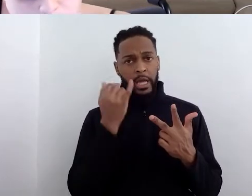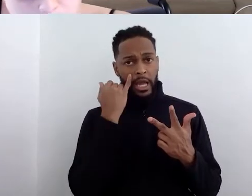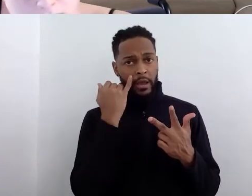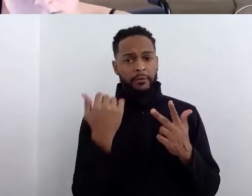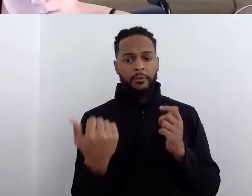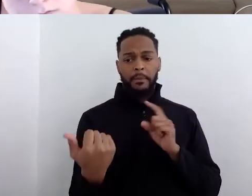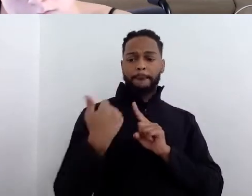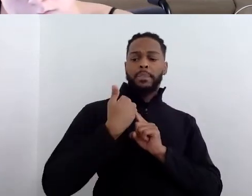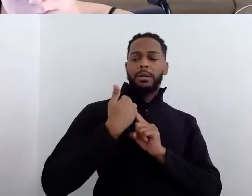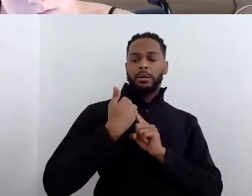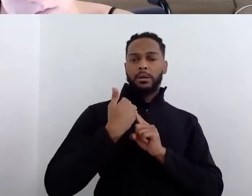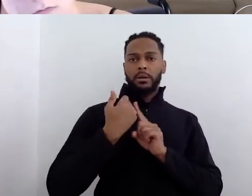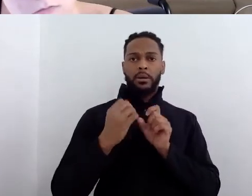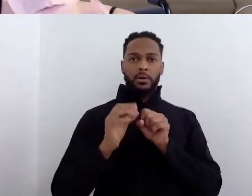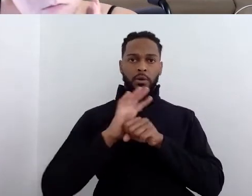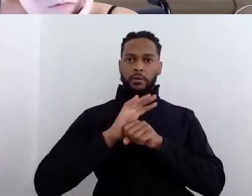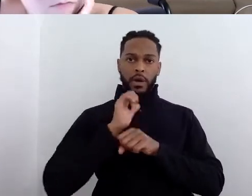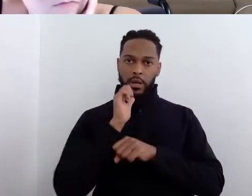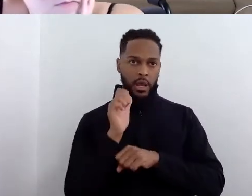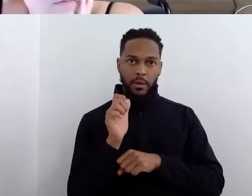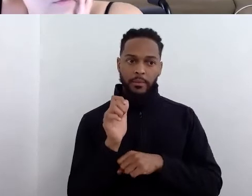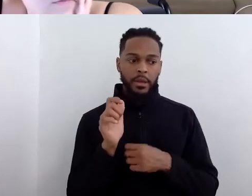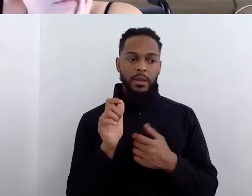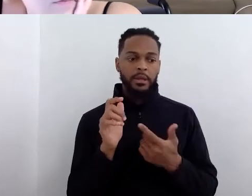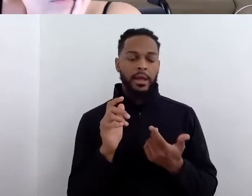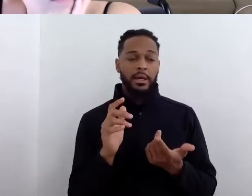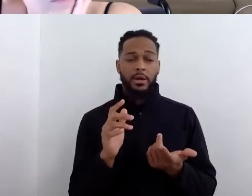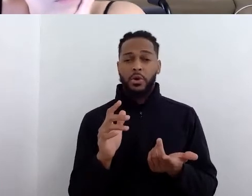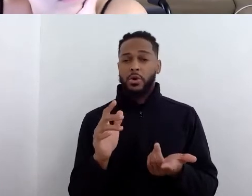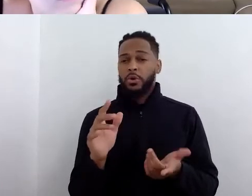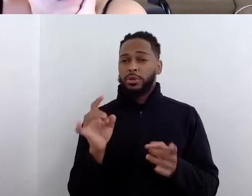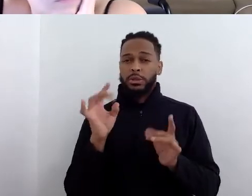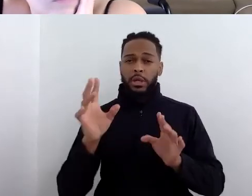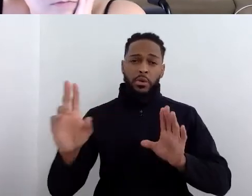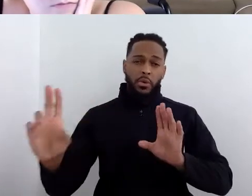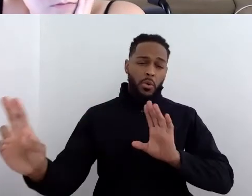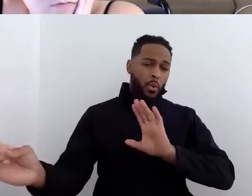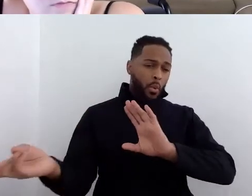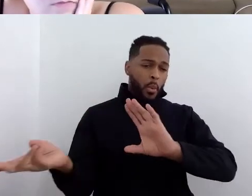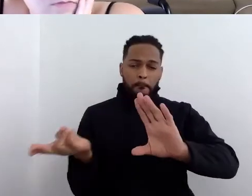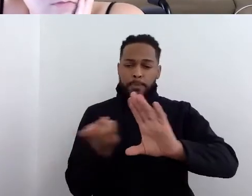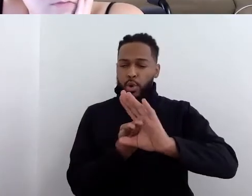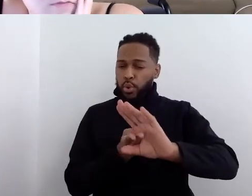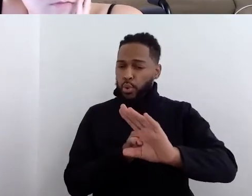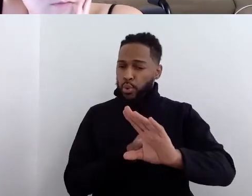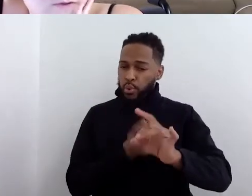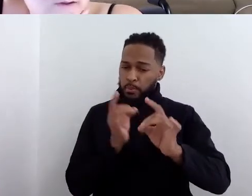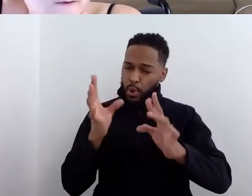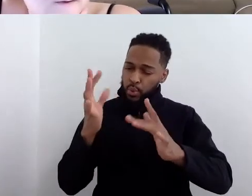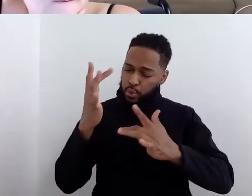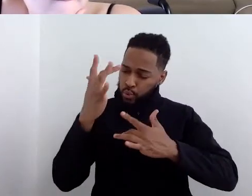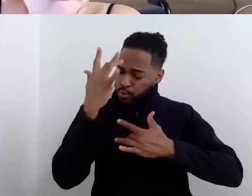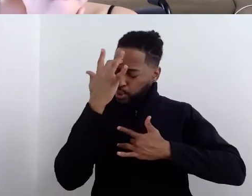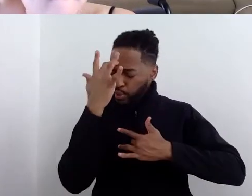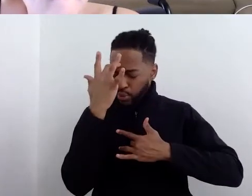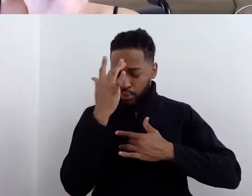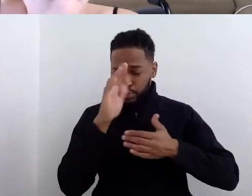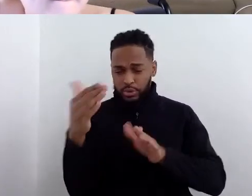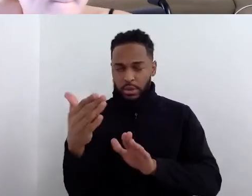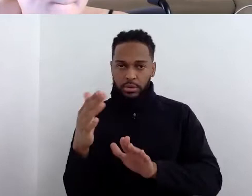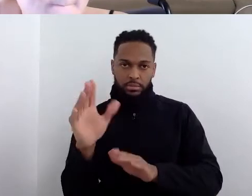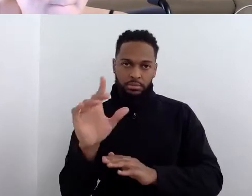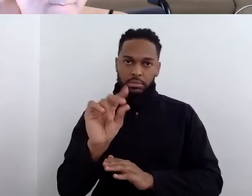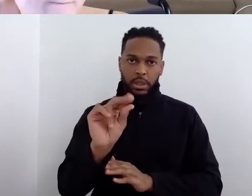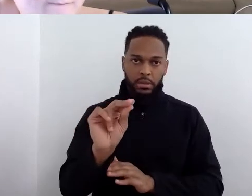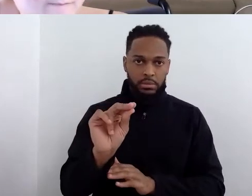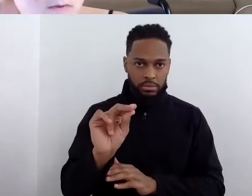wouldn't get very sick. You wouldn't have to go to the hospital. And so that's what's important. We want to keep people from dying. And certainly